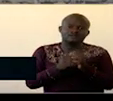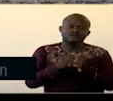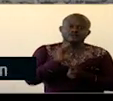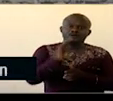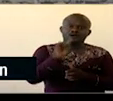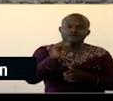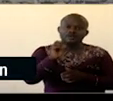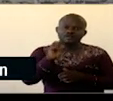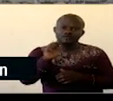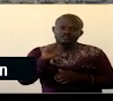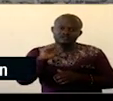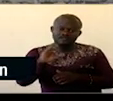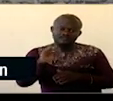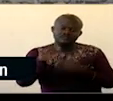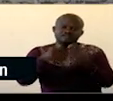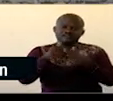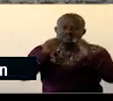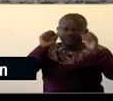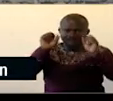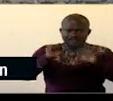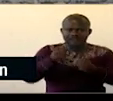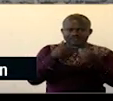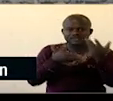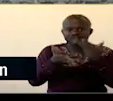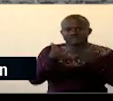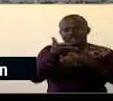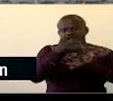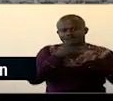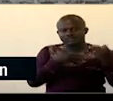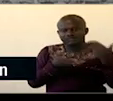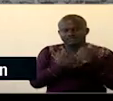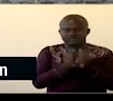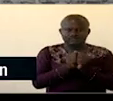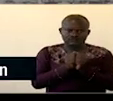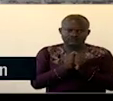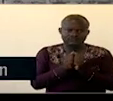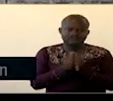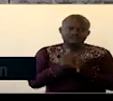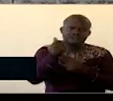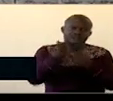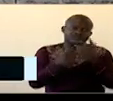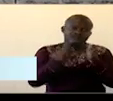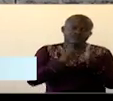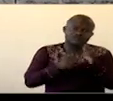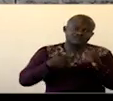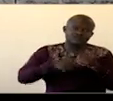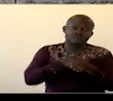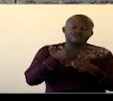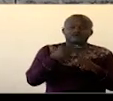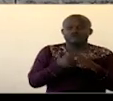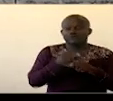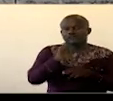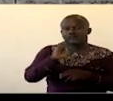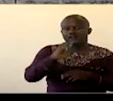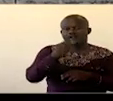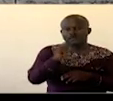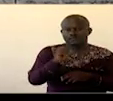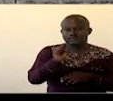abiotic. And these can interact. This is what we call ecosystem,